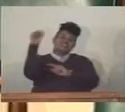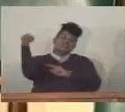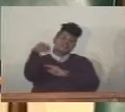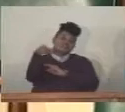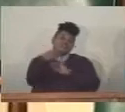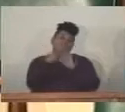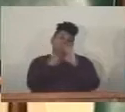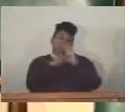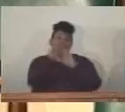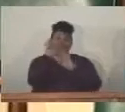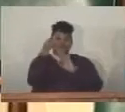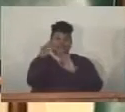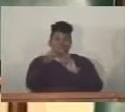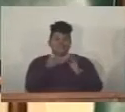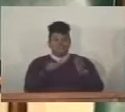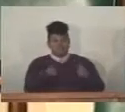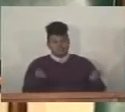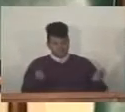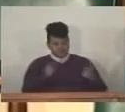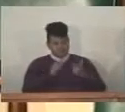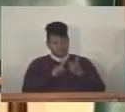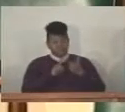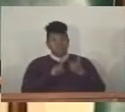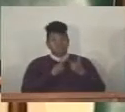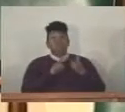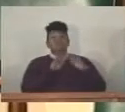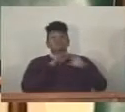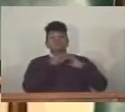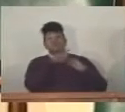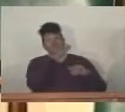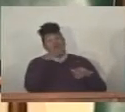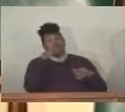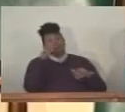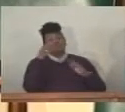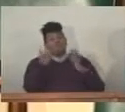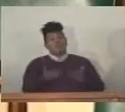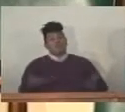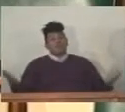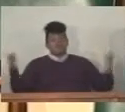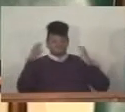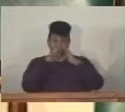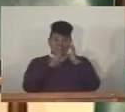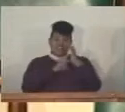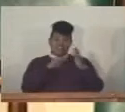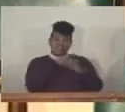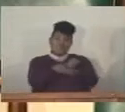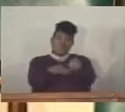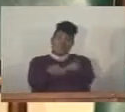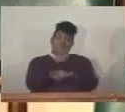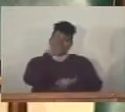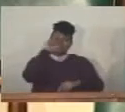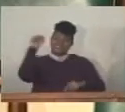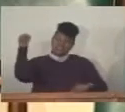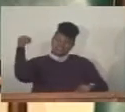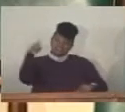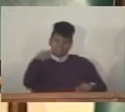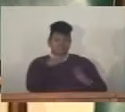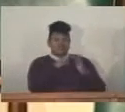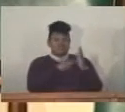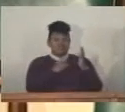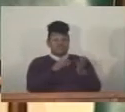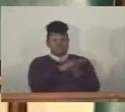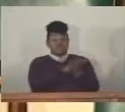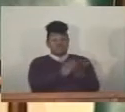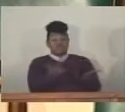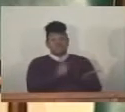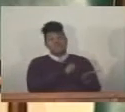Regulations 2018 Resolution. 2. The Jamaica Agricultural Commodities Regulatory Authority CES Regulations, which were laid on the